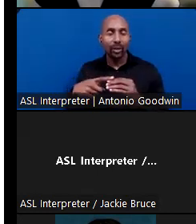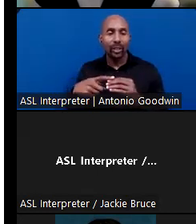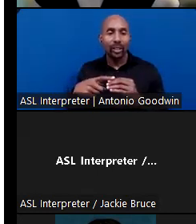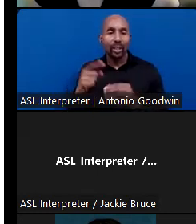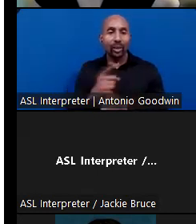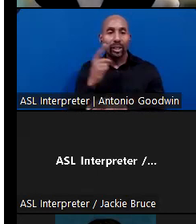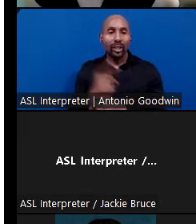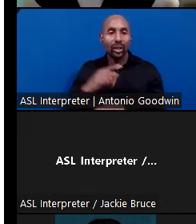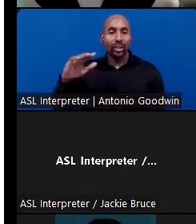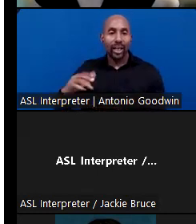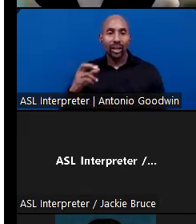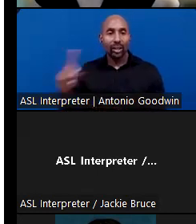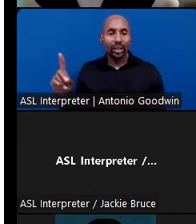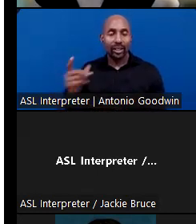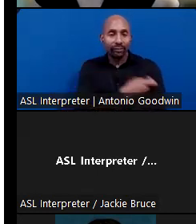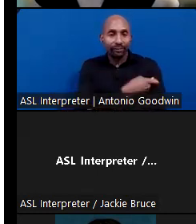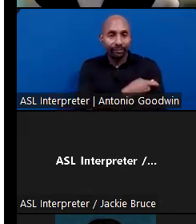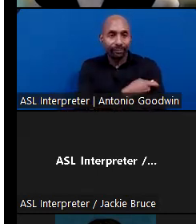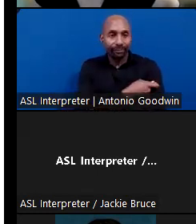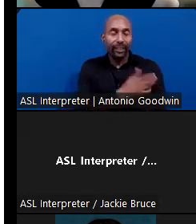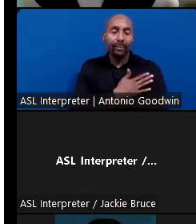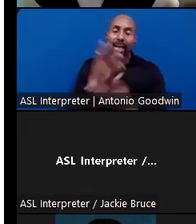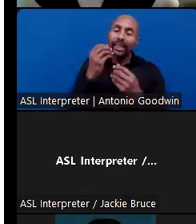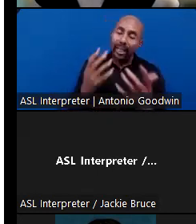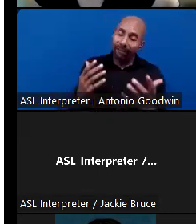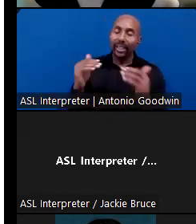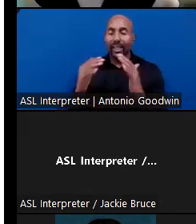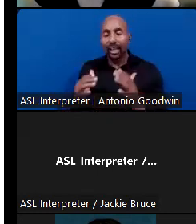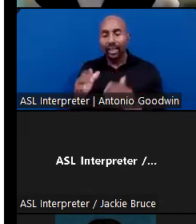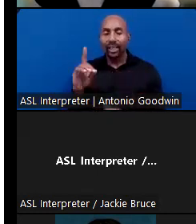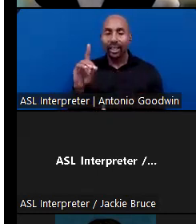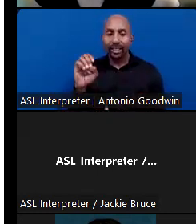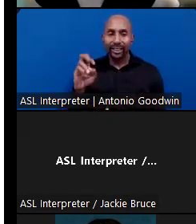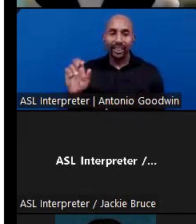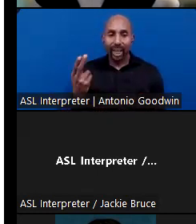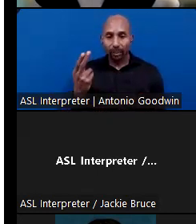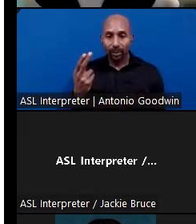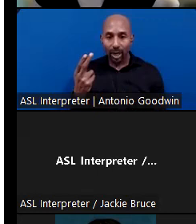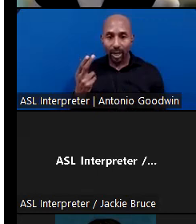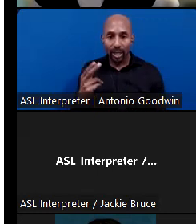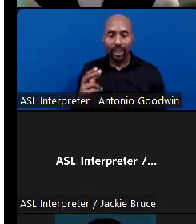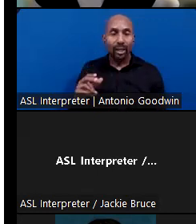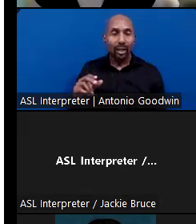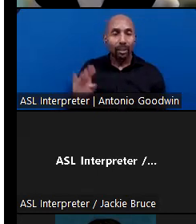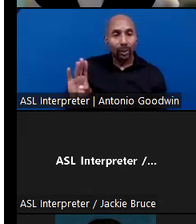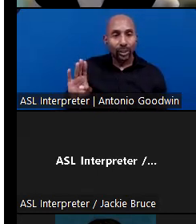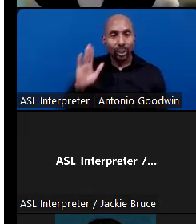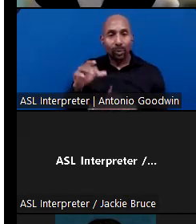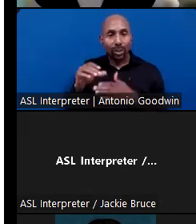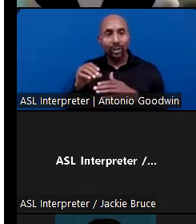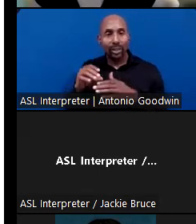Deborah Berliner is leading that, and she's amazing, and I'll be going to that. And then